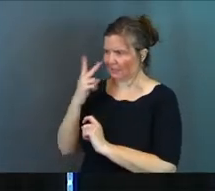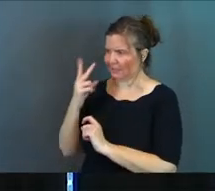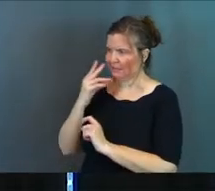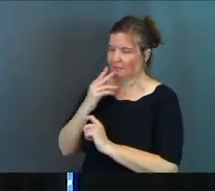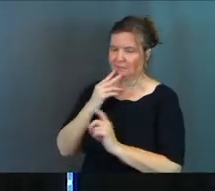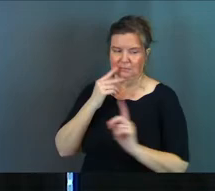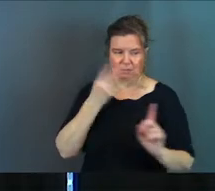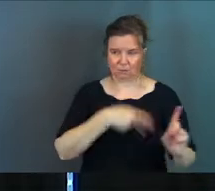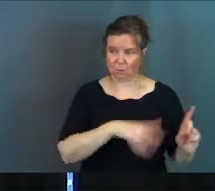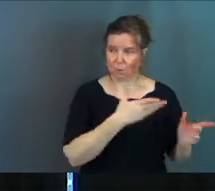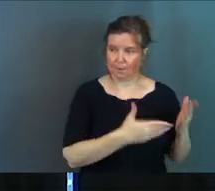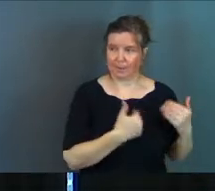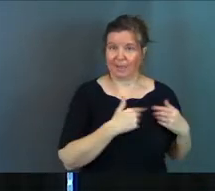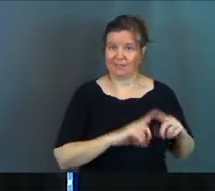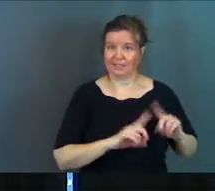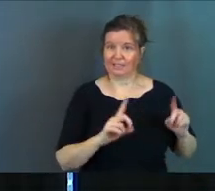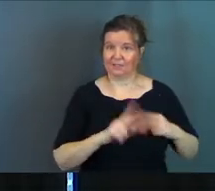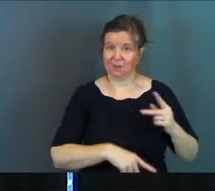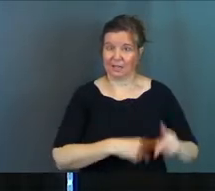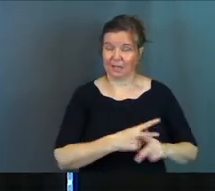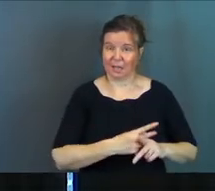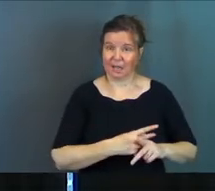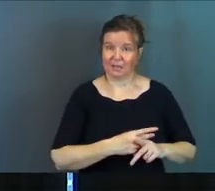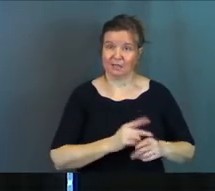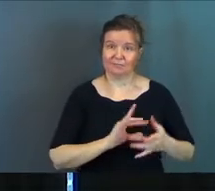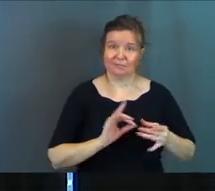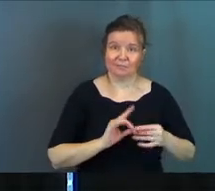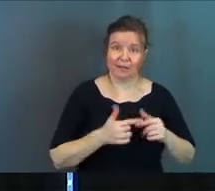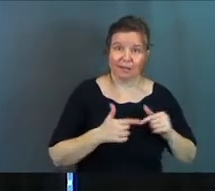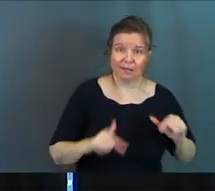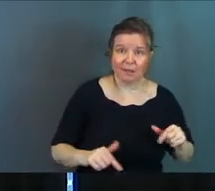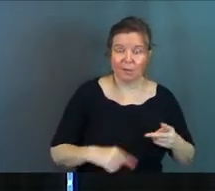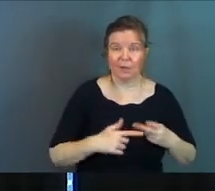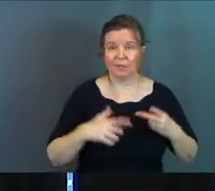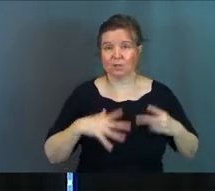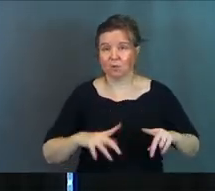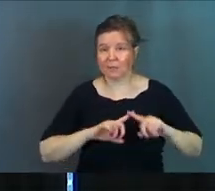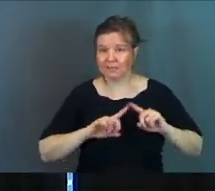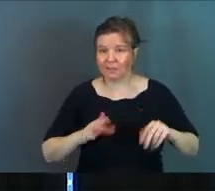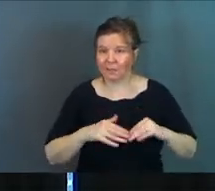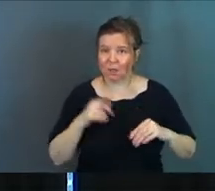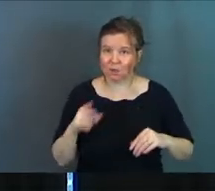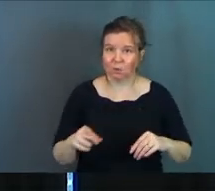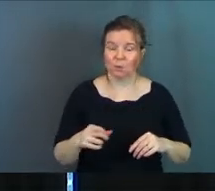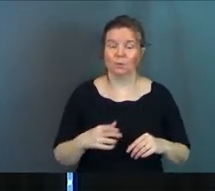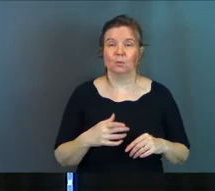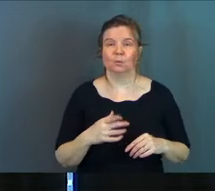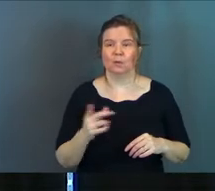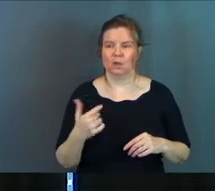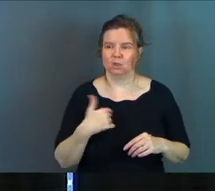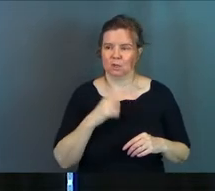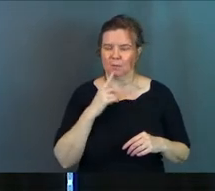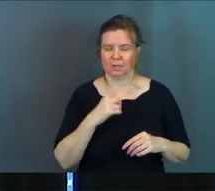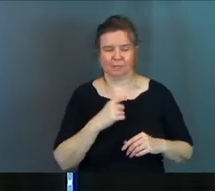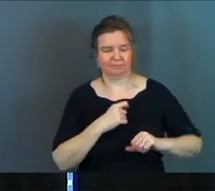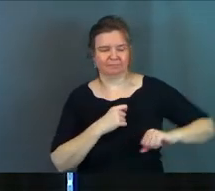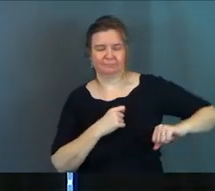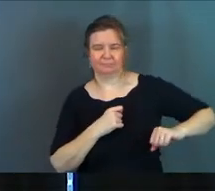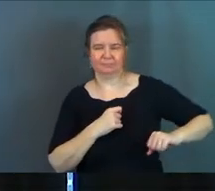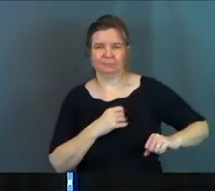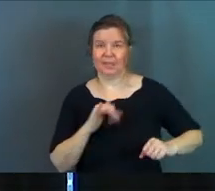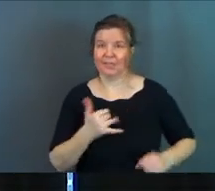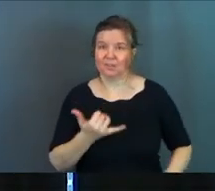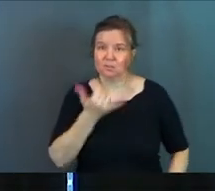these Gentiles who maybe have a different kind of dialect than you and they dress differently than you and stuff like that, and you're being racist toward